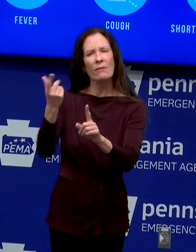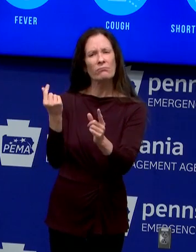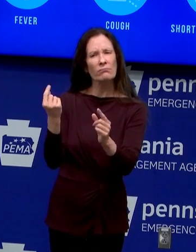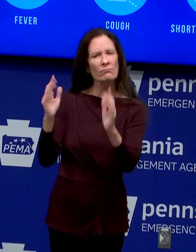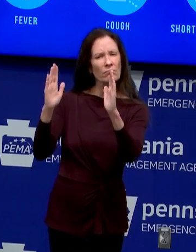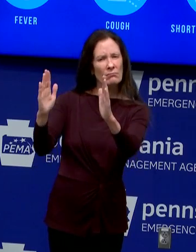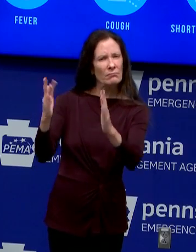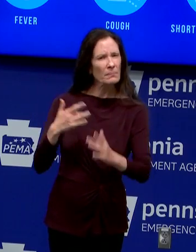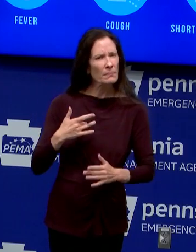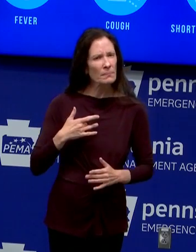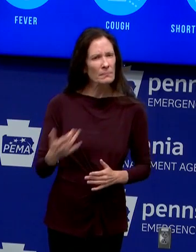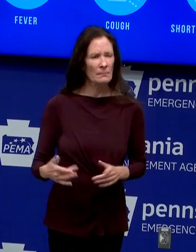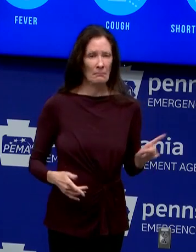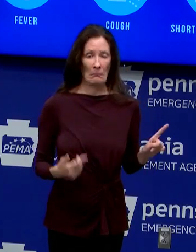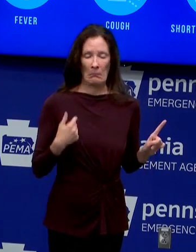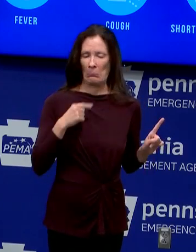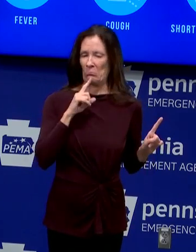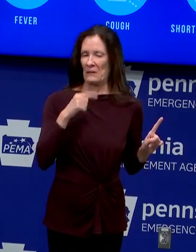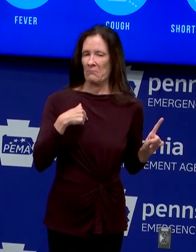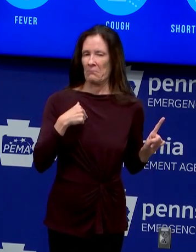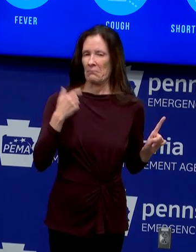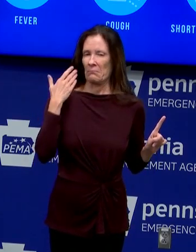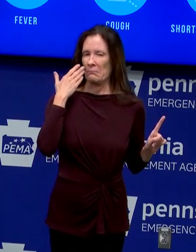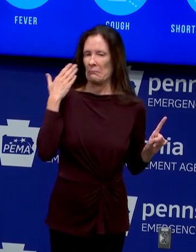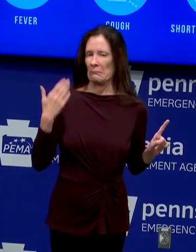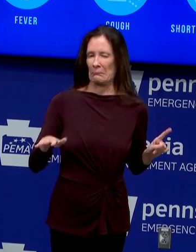check and get back to you.